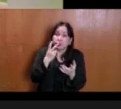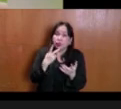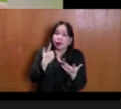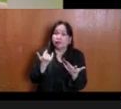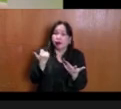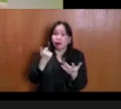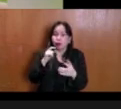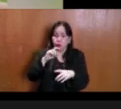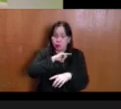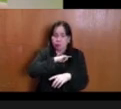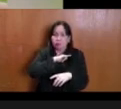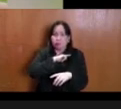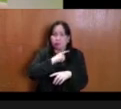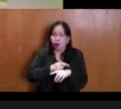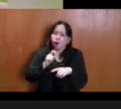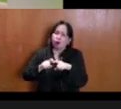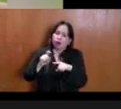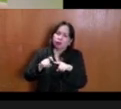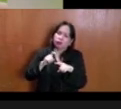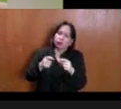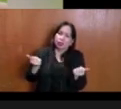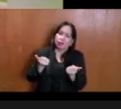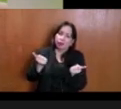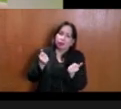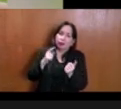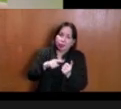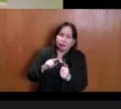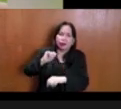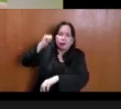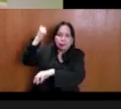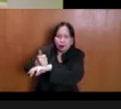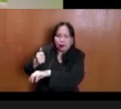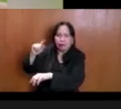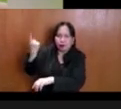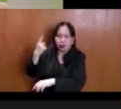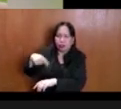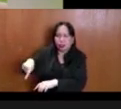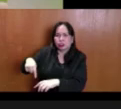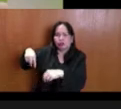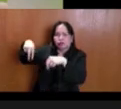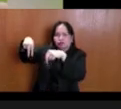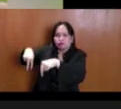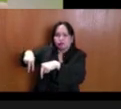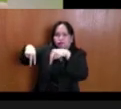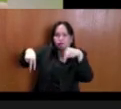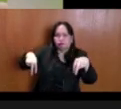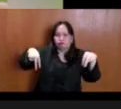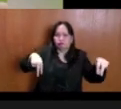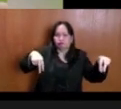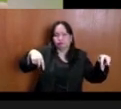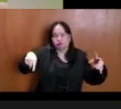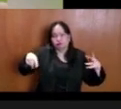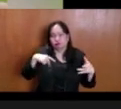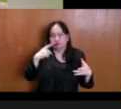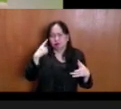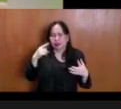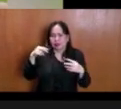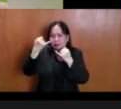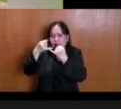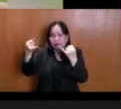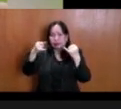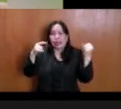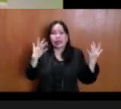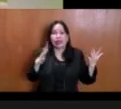country, we have to make sure that the lines will be there. Right? At the same time, where shall we